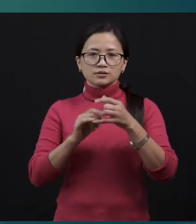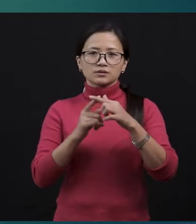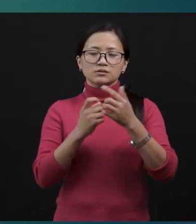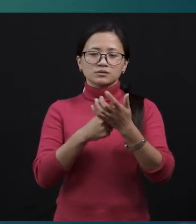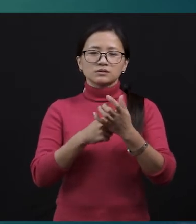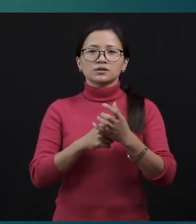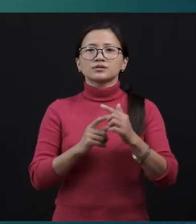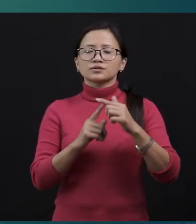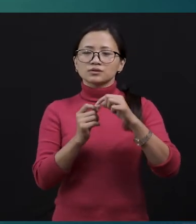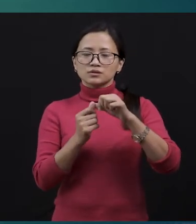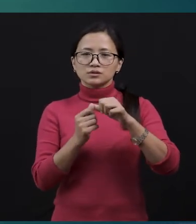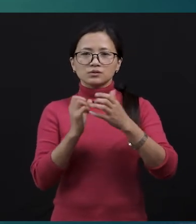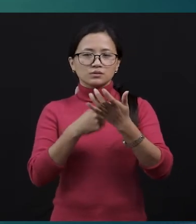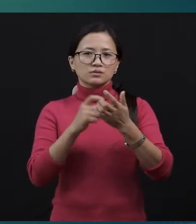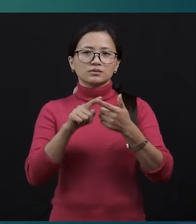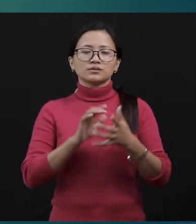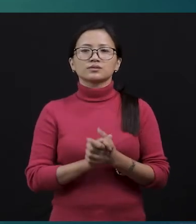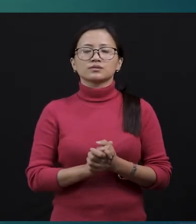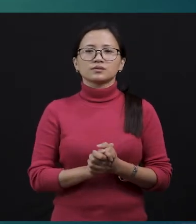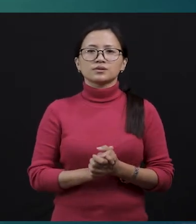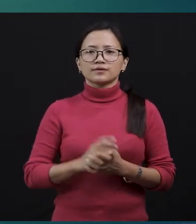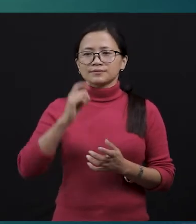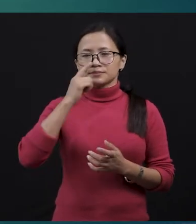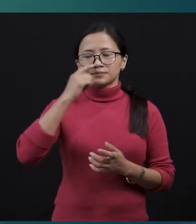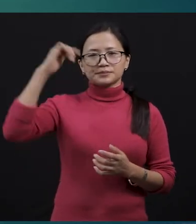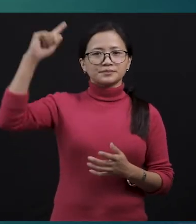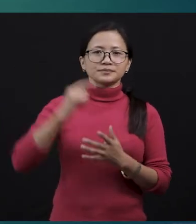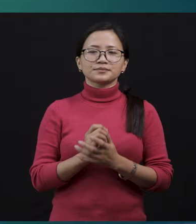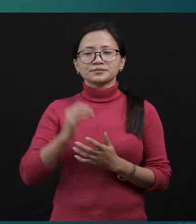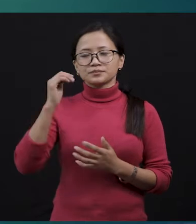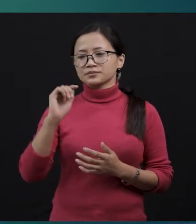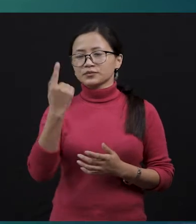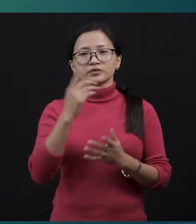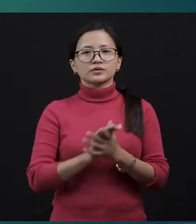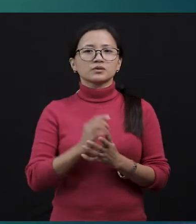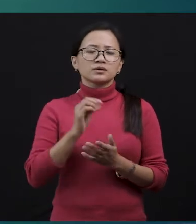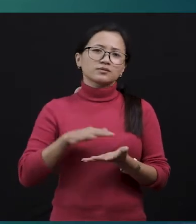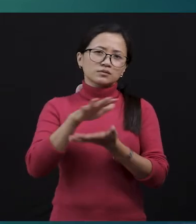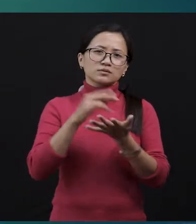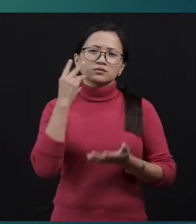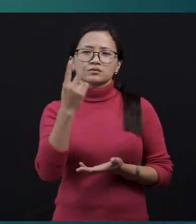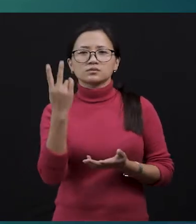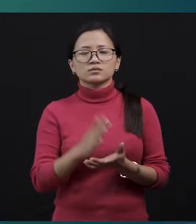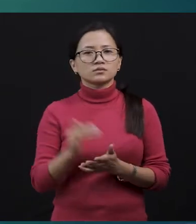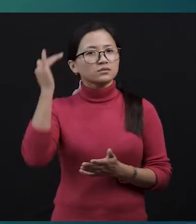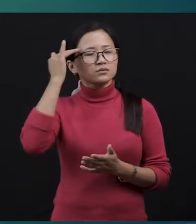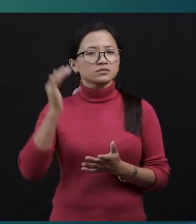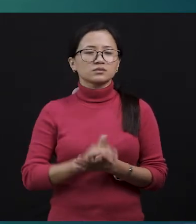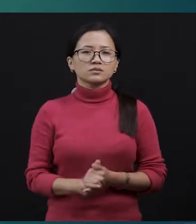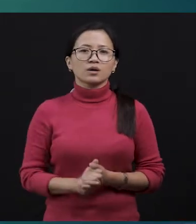also learned that she was the first Indian American woman to go into space for researches. We know